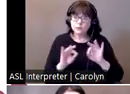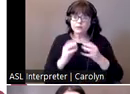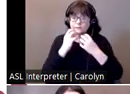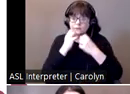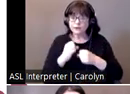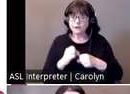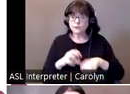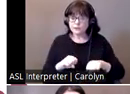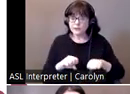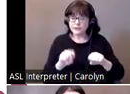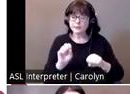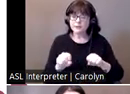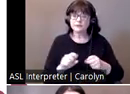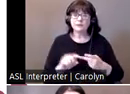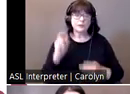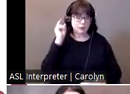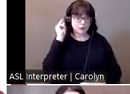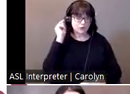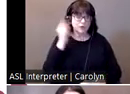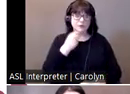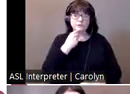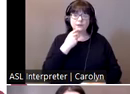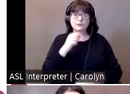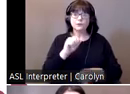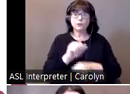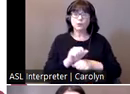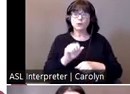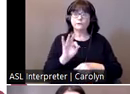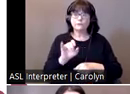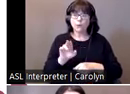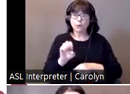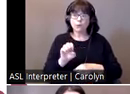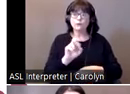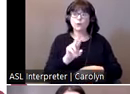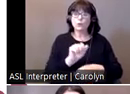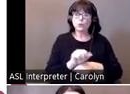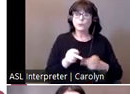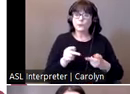Jeff mentions workplace or workforce literacy micro-credentials. Yep, interesting idea.